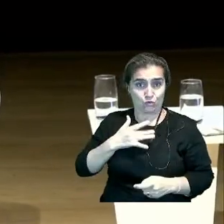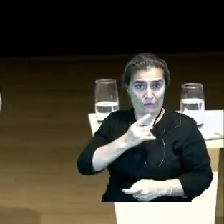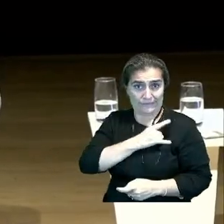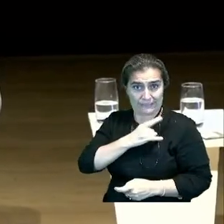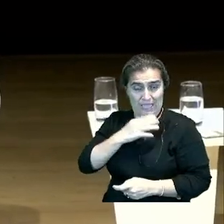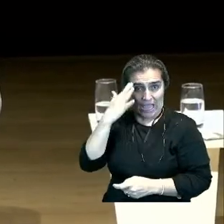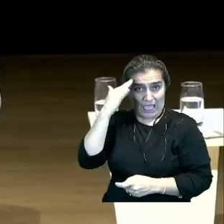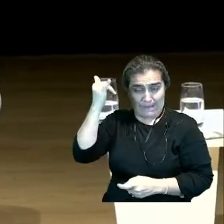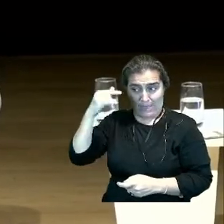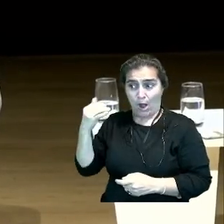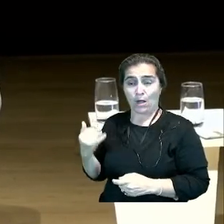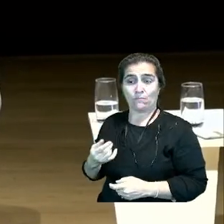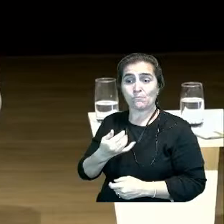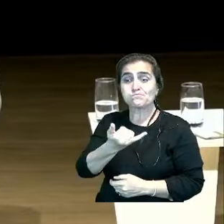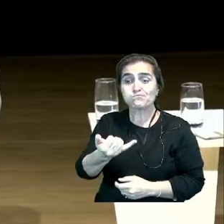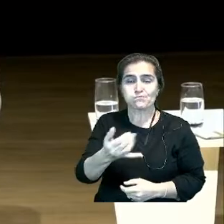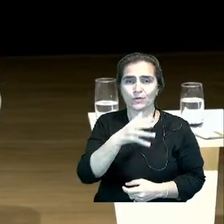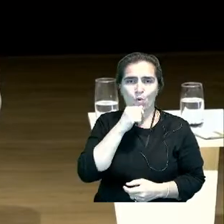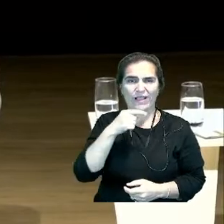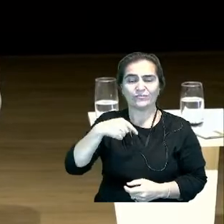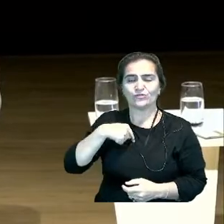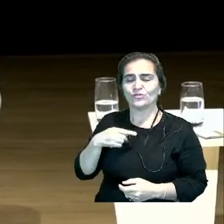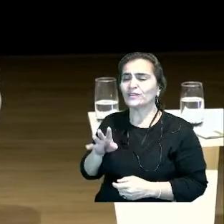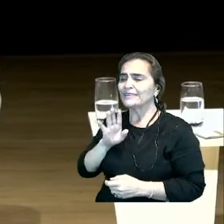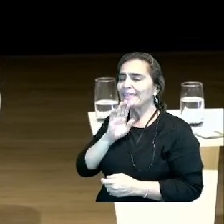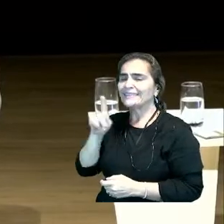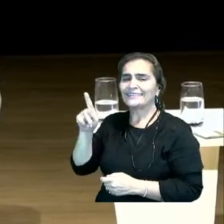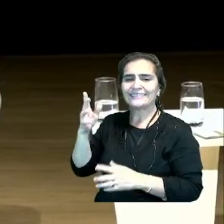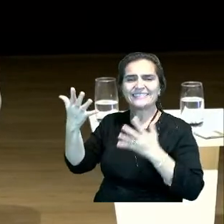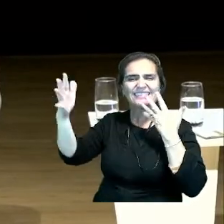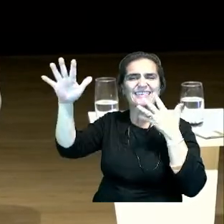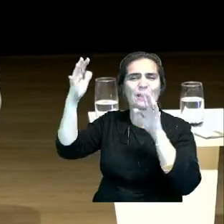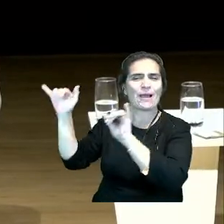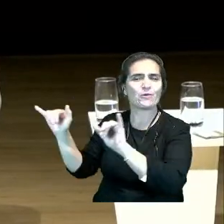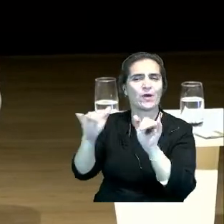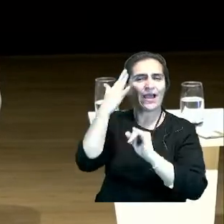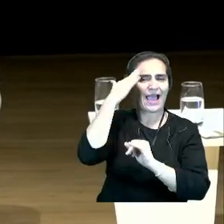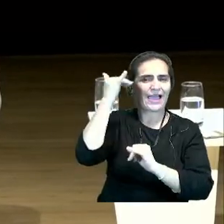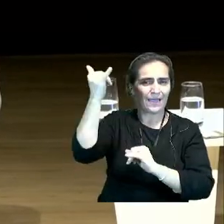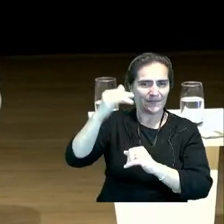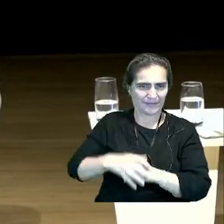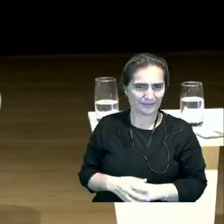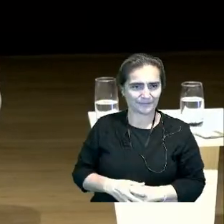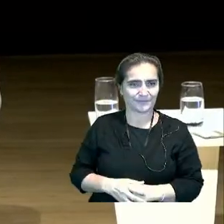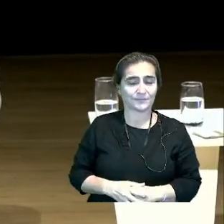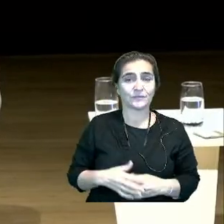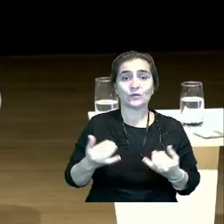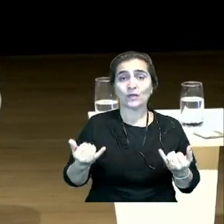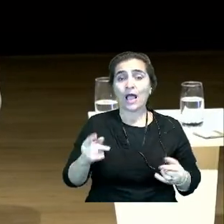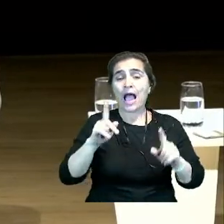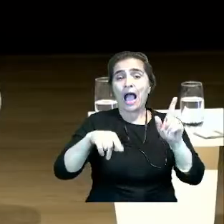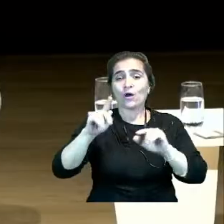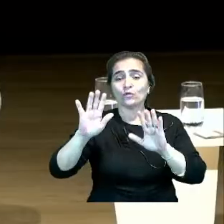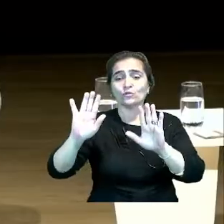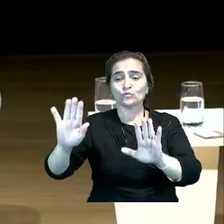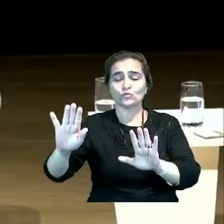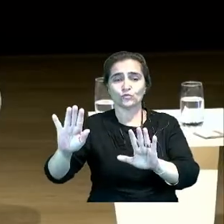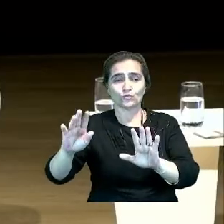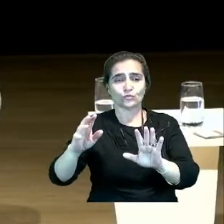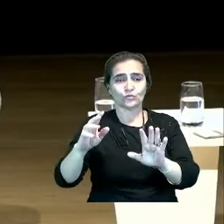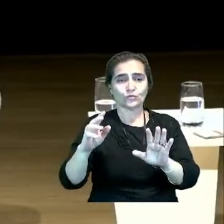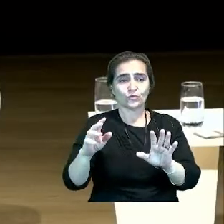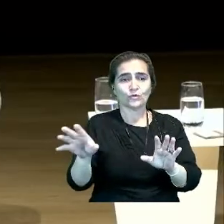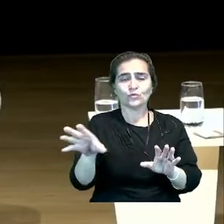people. We're diverse, we're the same, but diverse. Some are in the academia, some are in politics, others are